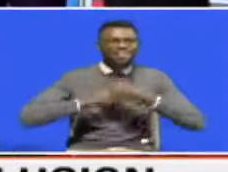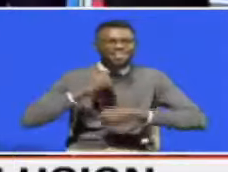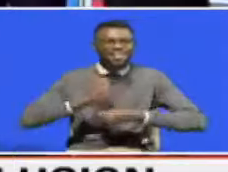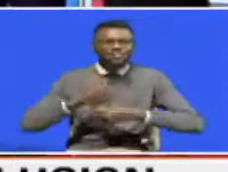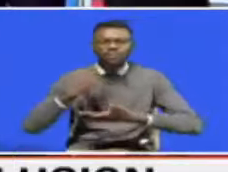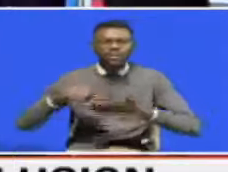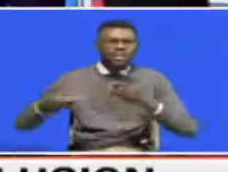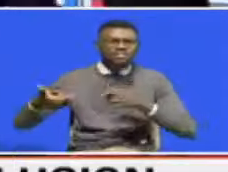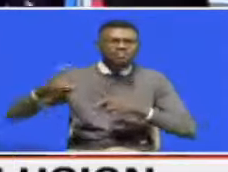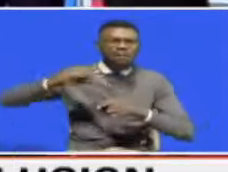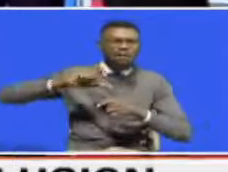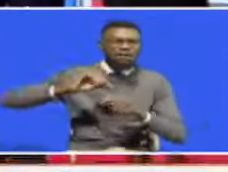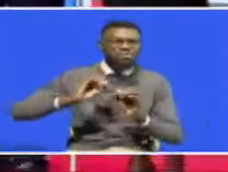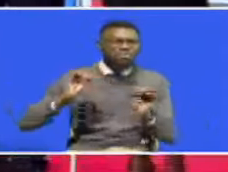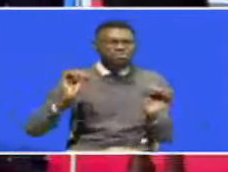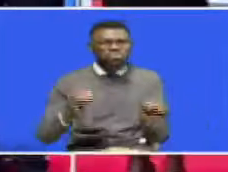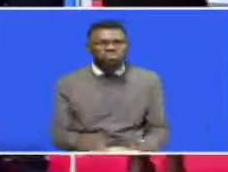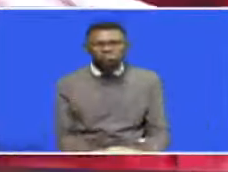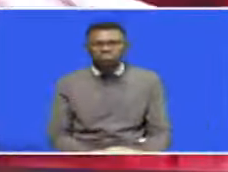KTN News.